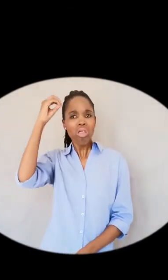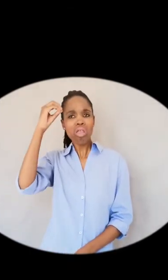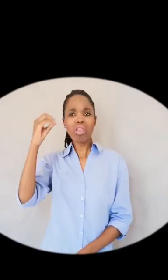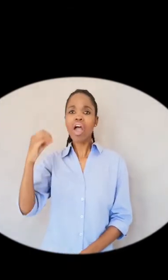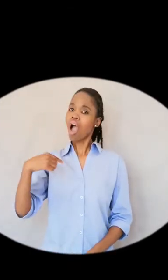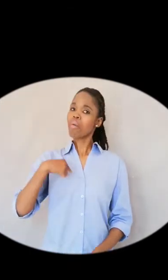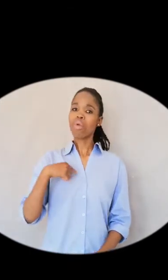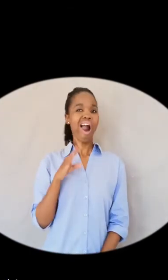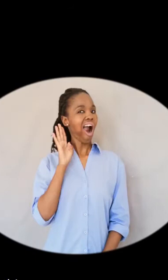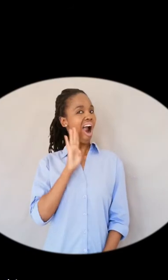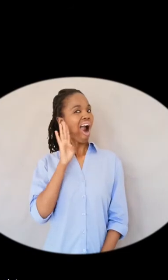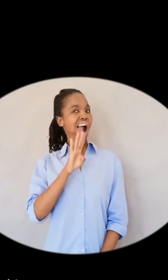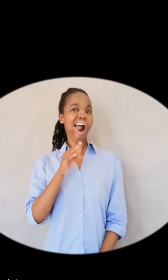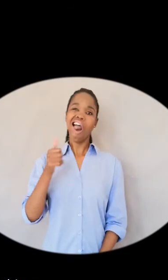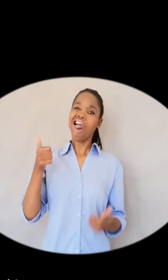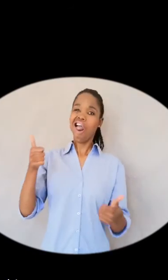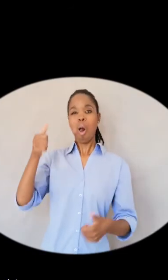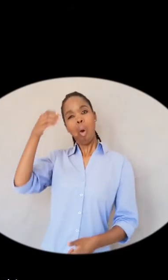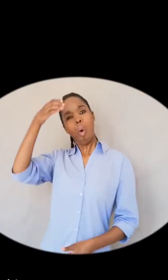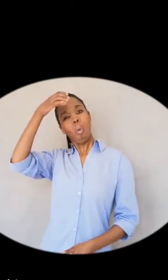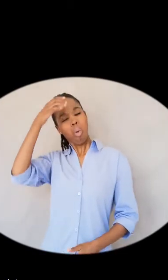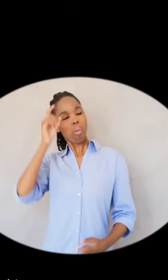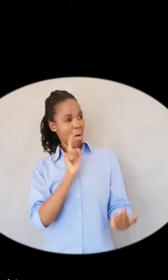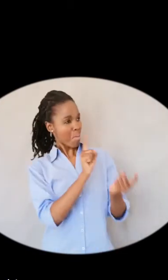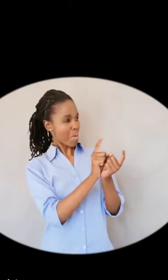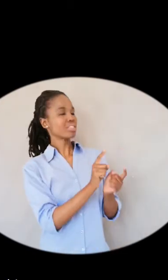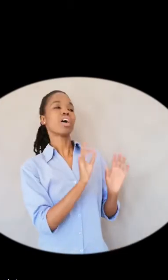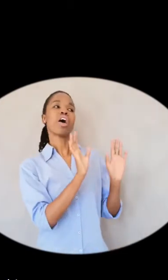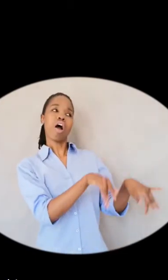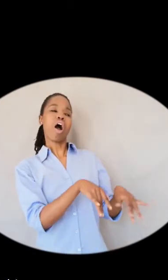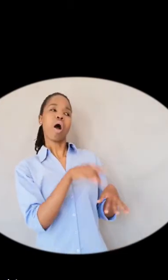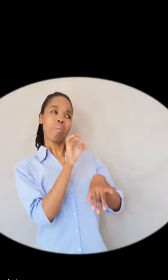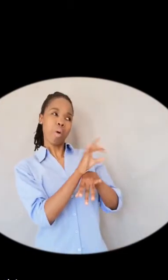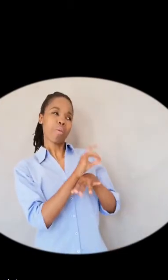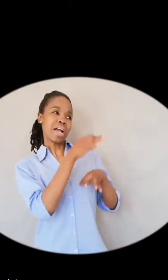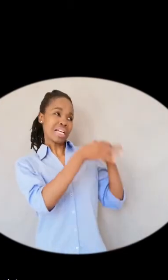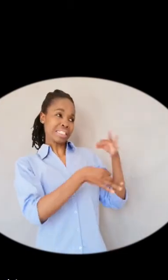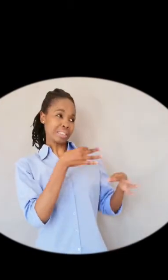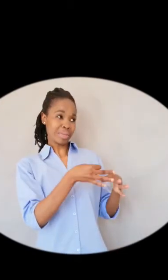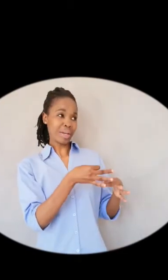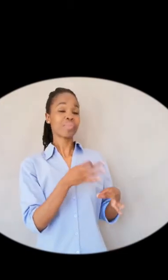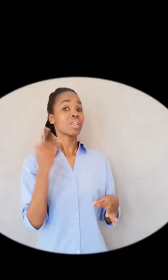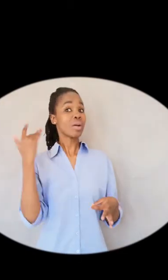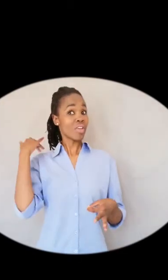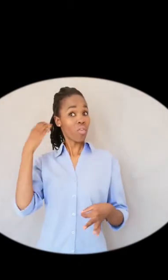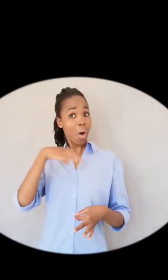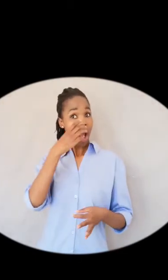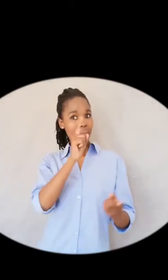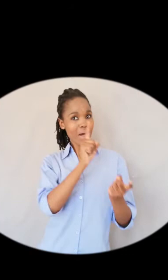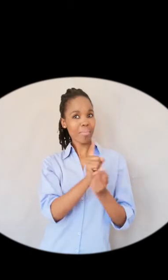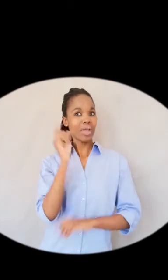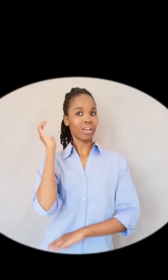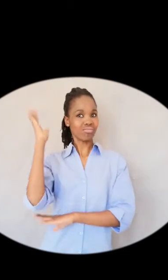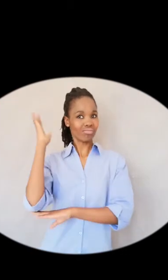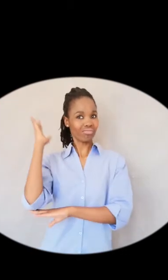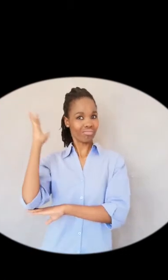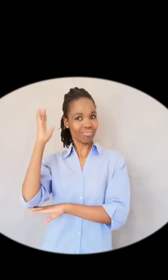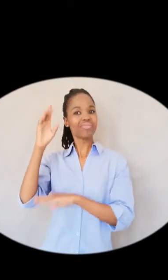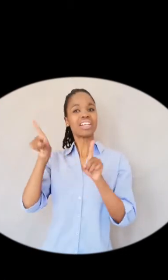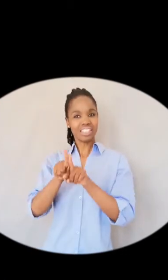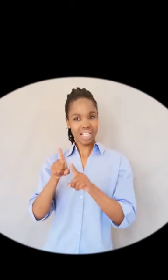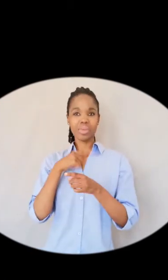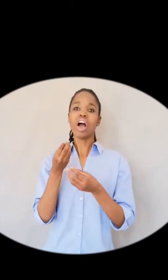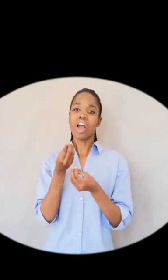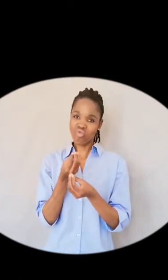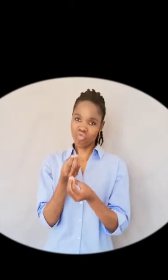And they needed a guy like me who pretends to know everything that he can, right? So this is the same presentation I gave to them